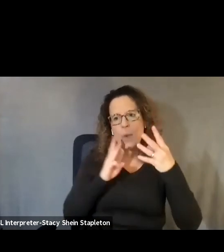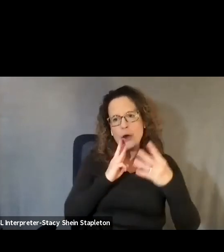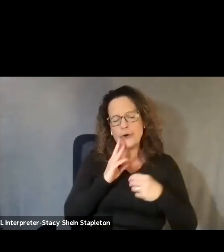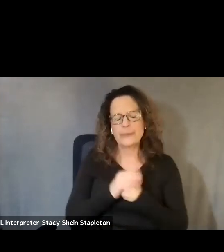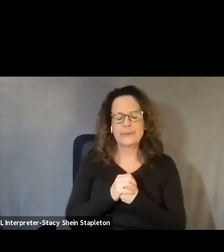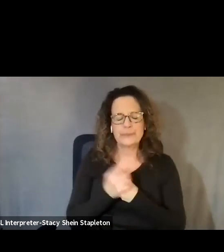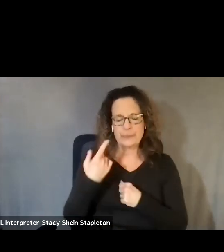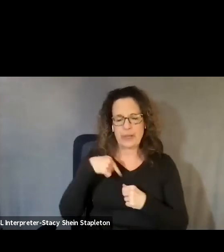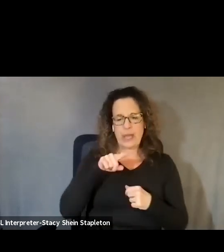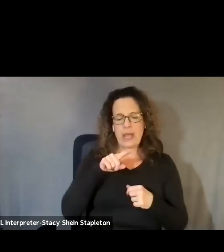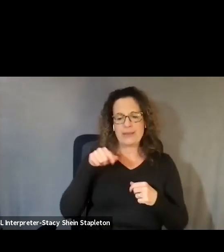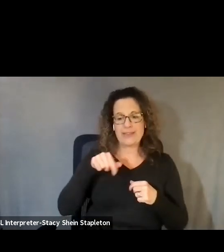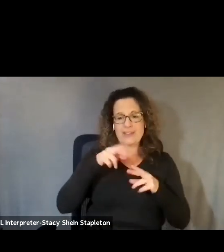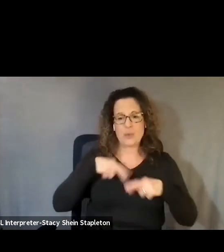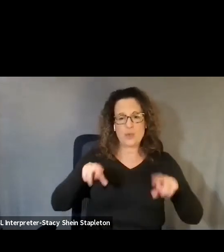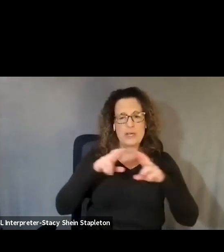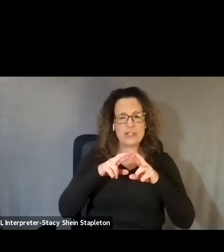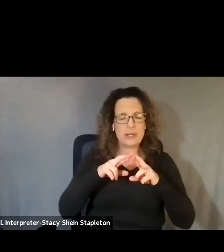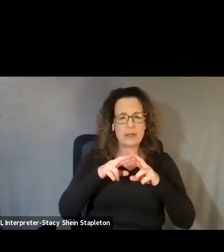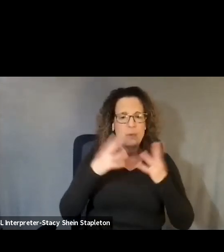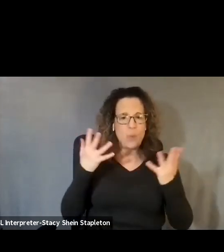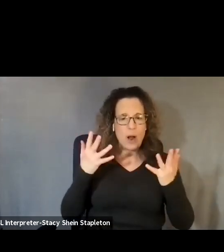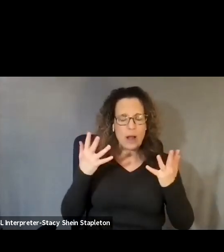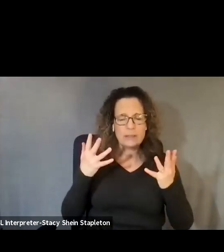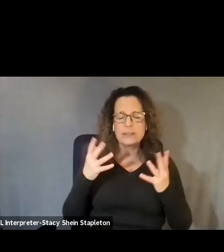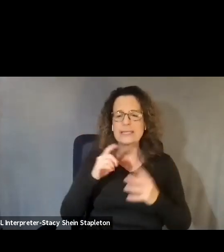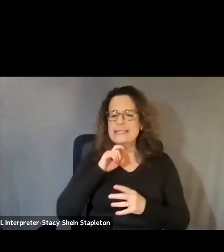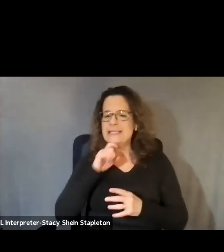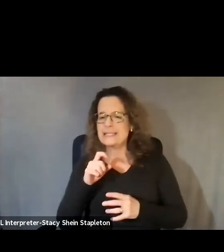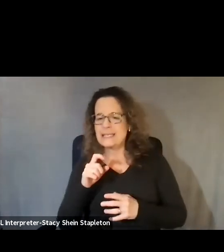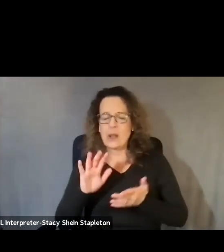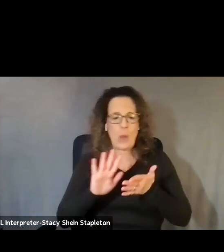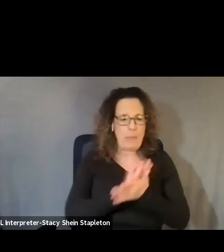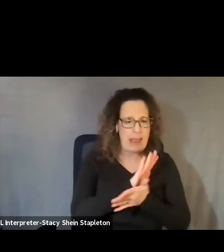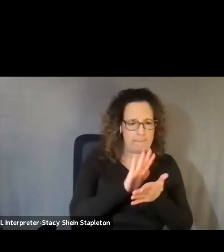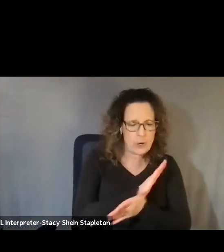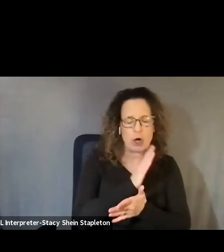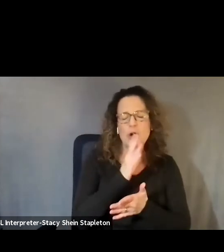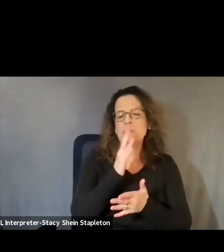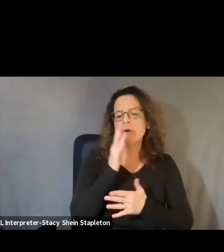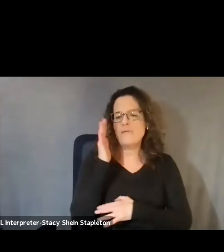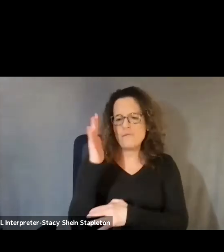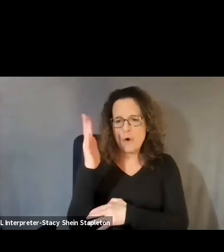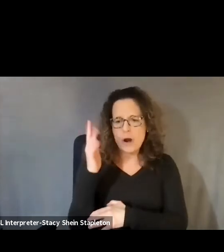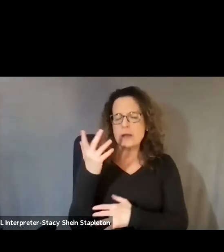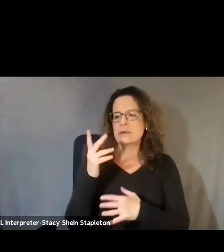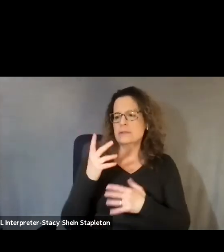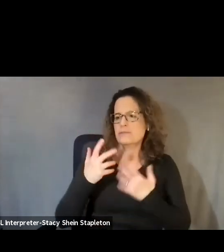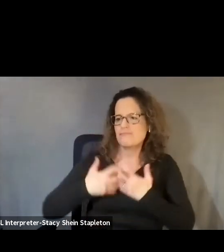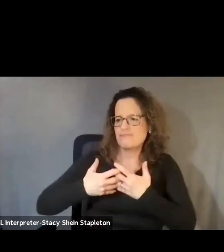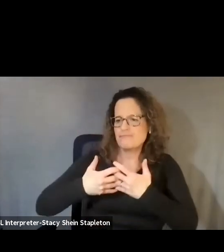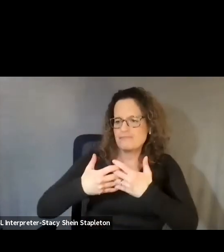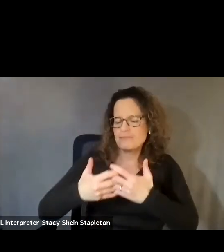known in this region, along with steel and along with many of the other things